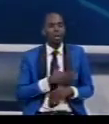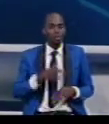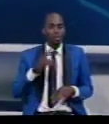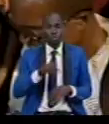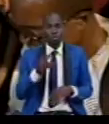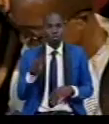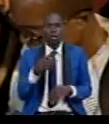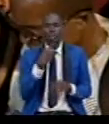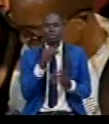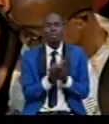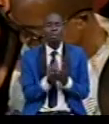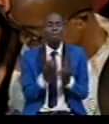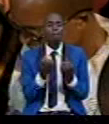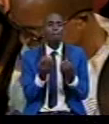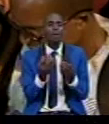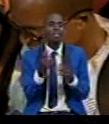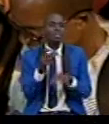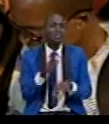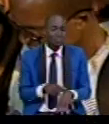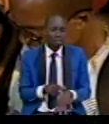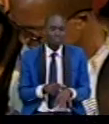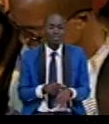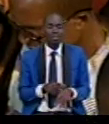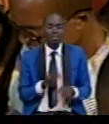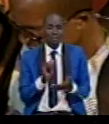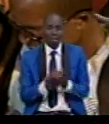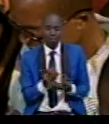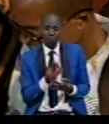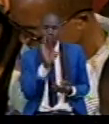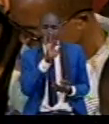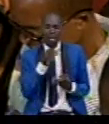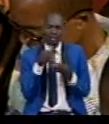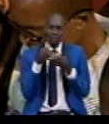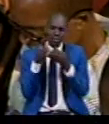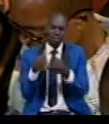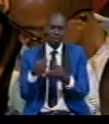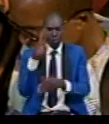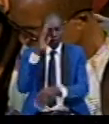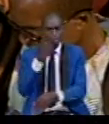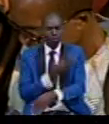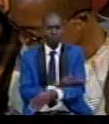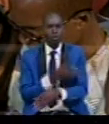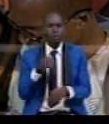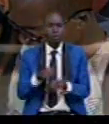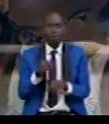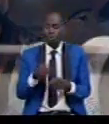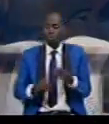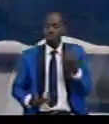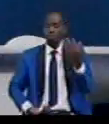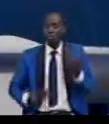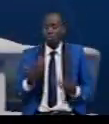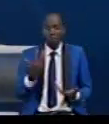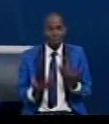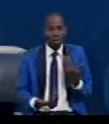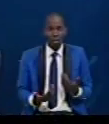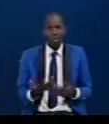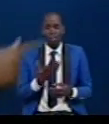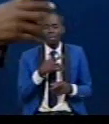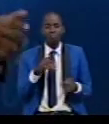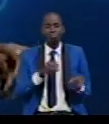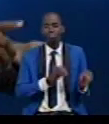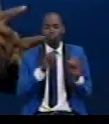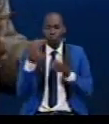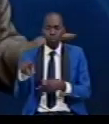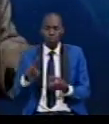times he hath cast him into the fire and into the waters